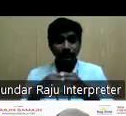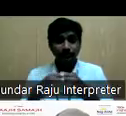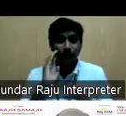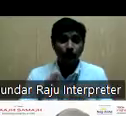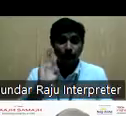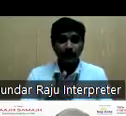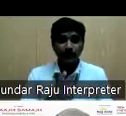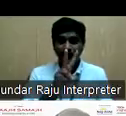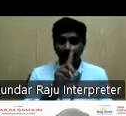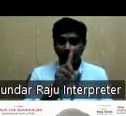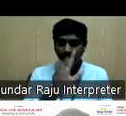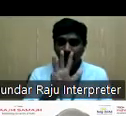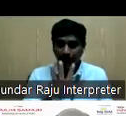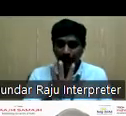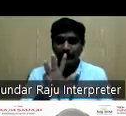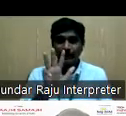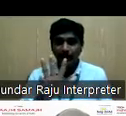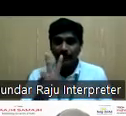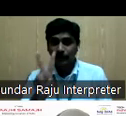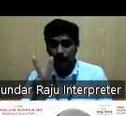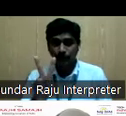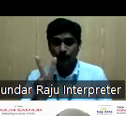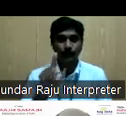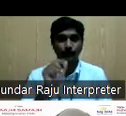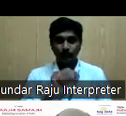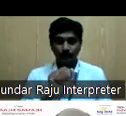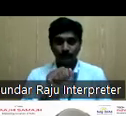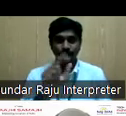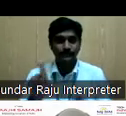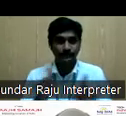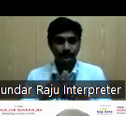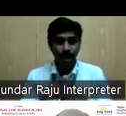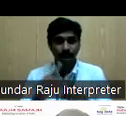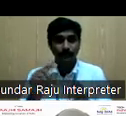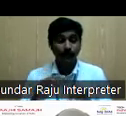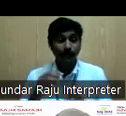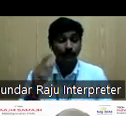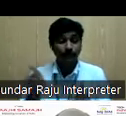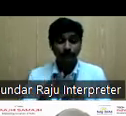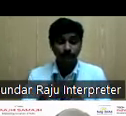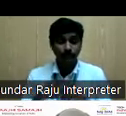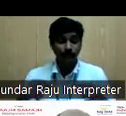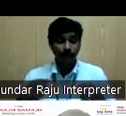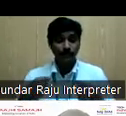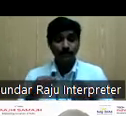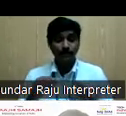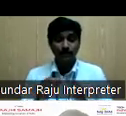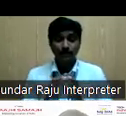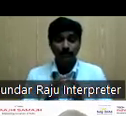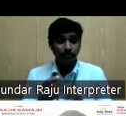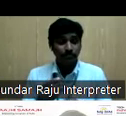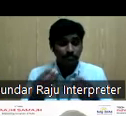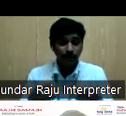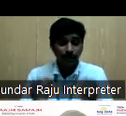1992. Mr. Ranjan has undertaken various international assignments, earned prestigious scholarships, and received accolades such as the